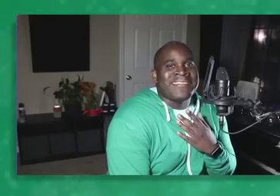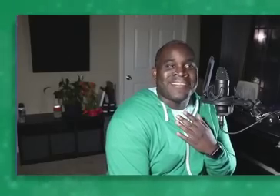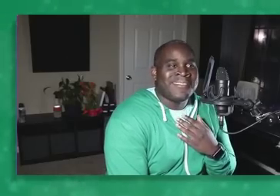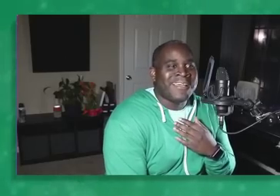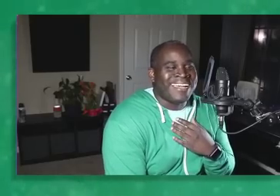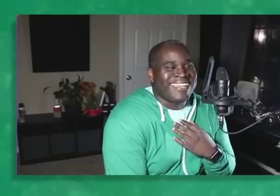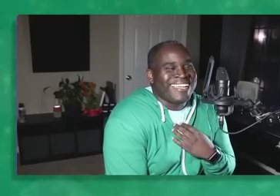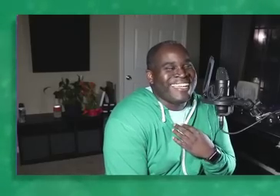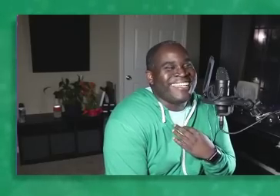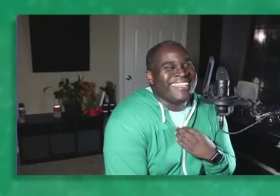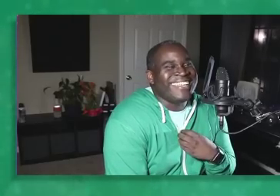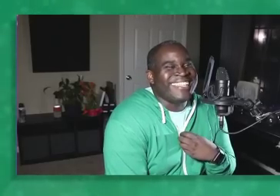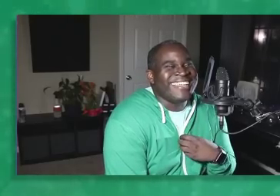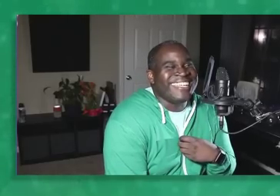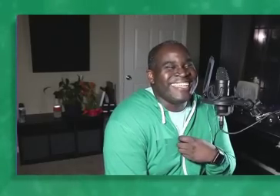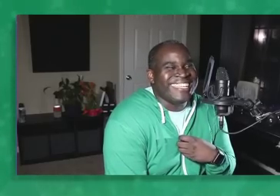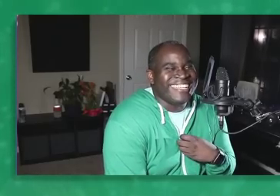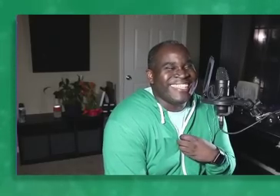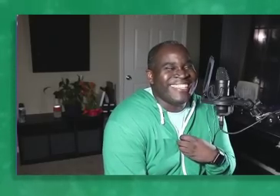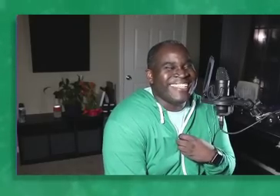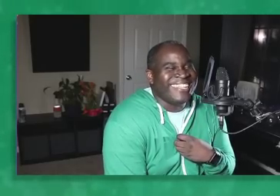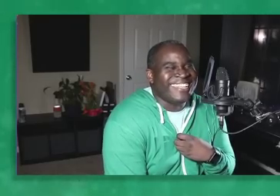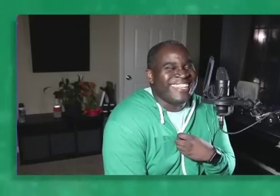Squinty face.